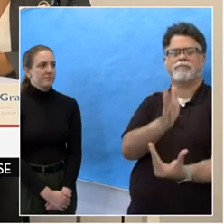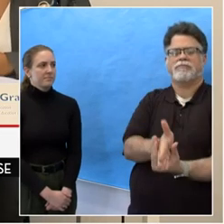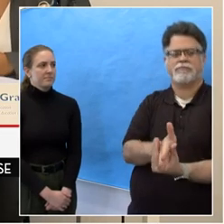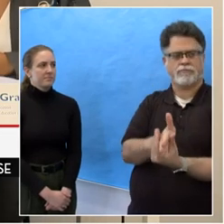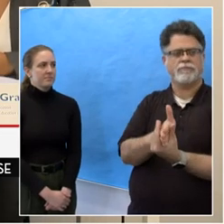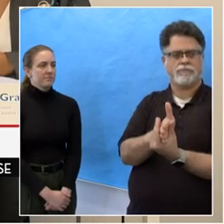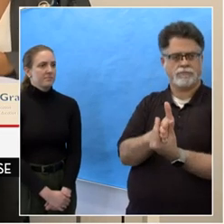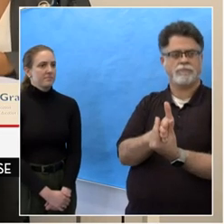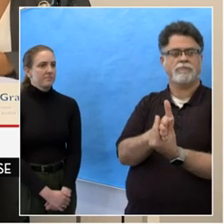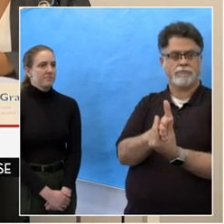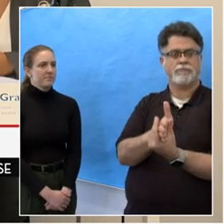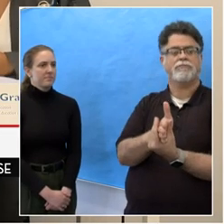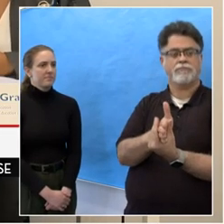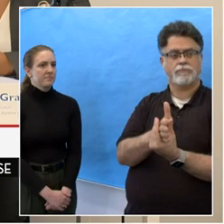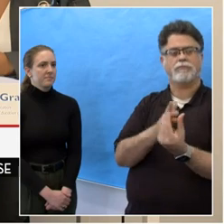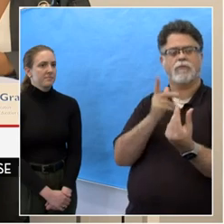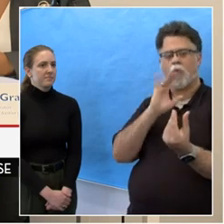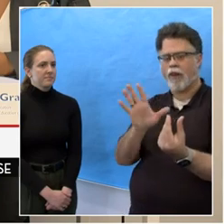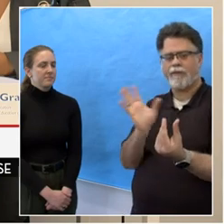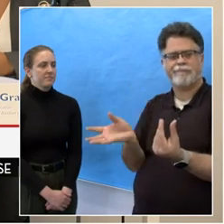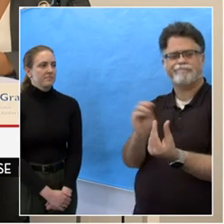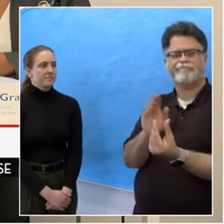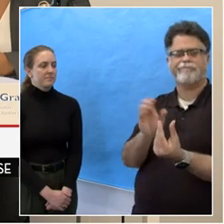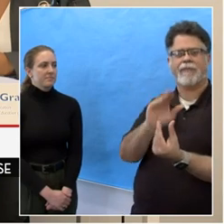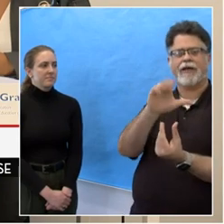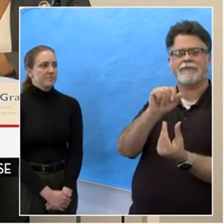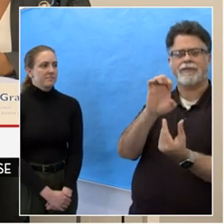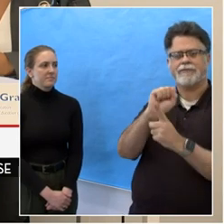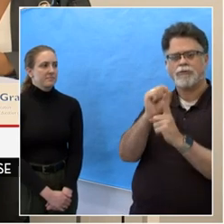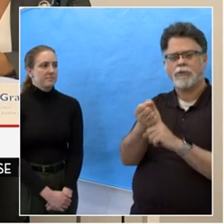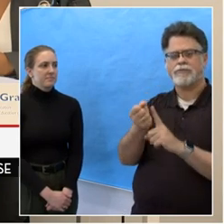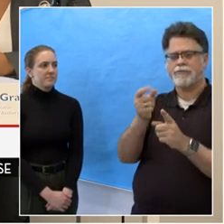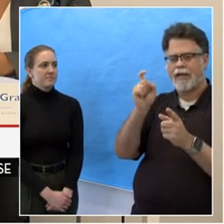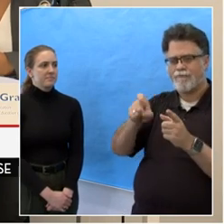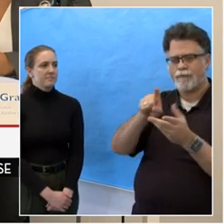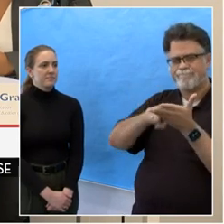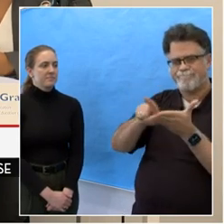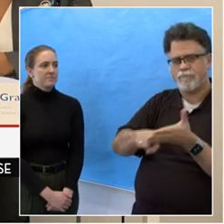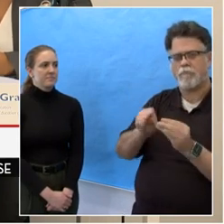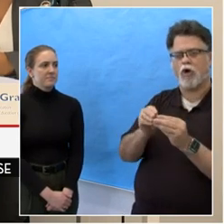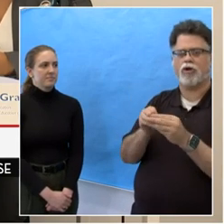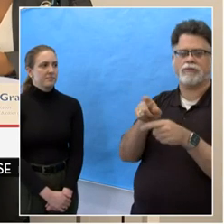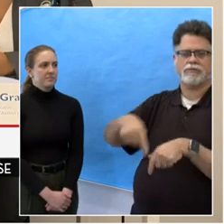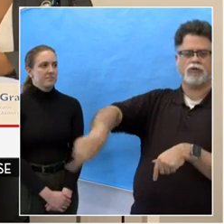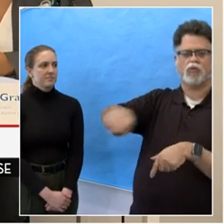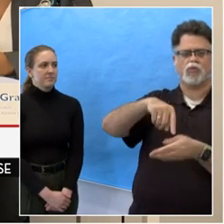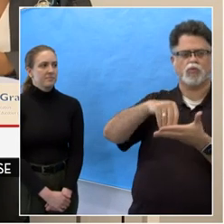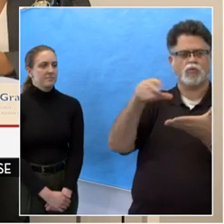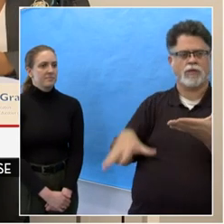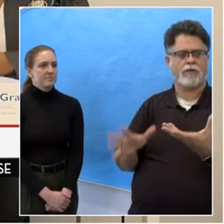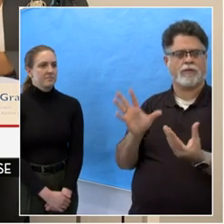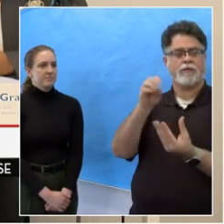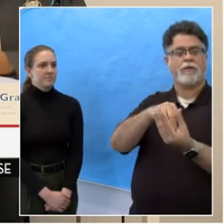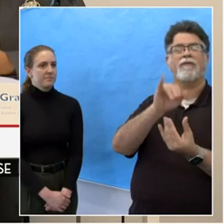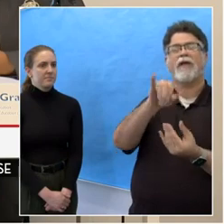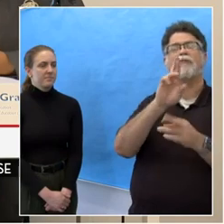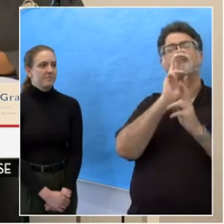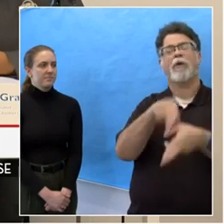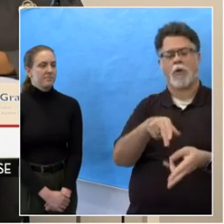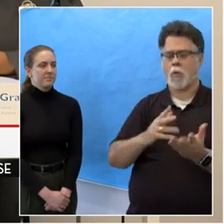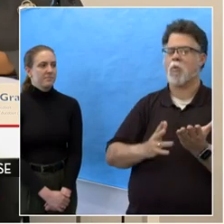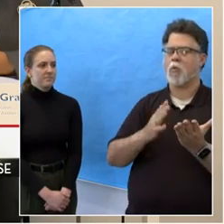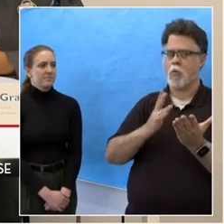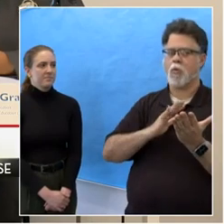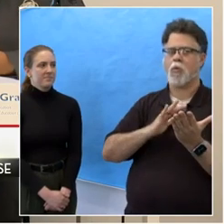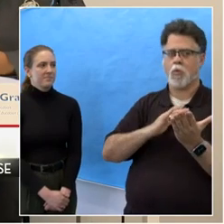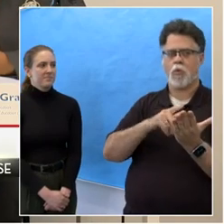concepts in literacy. So excited that we're so aligned with the report and look forward again to working with our colleagues here. Thank you for that.